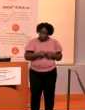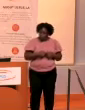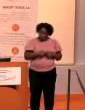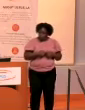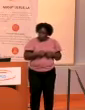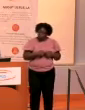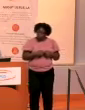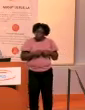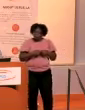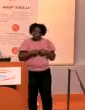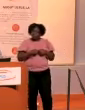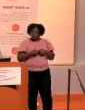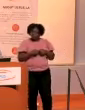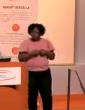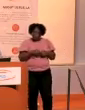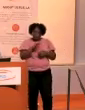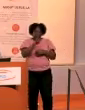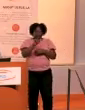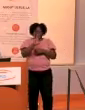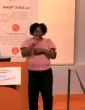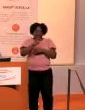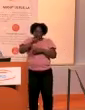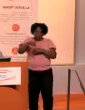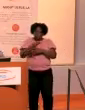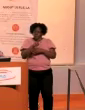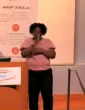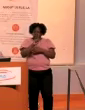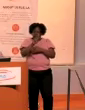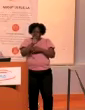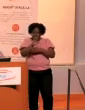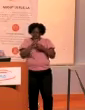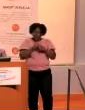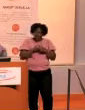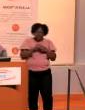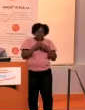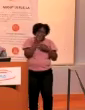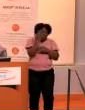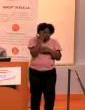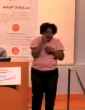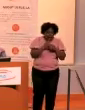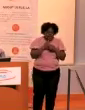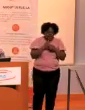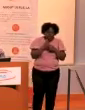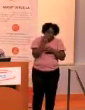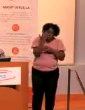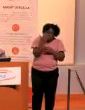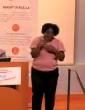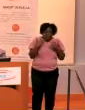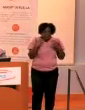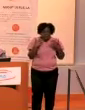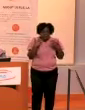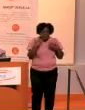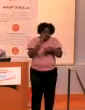So mycophenolate is recommended over cyclophosphamide in these guidelines. If there are reasons why you might want to